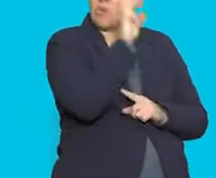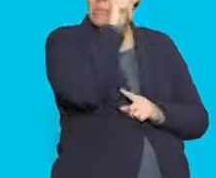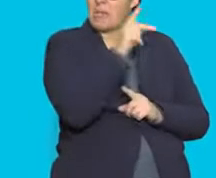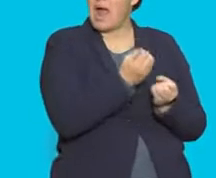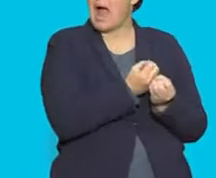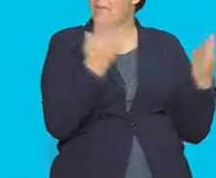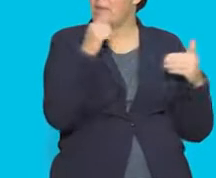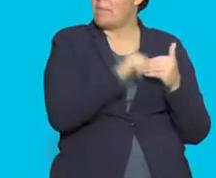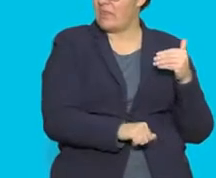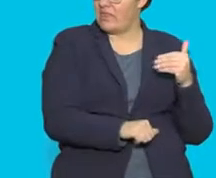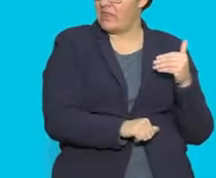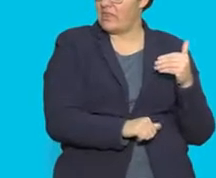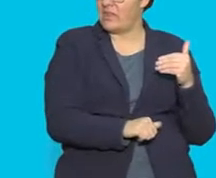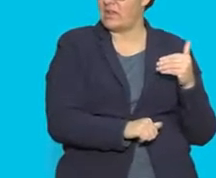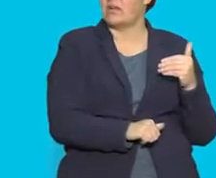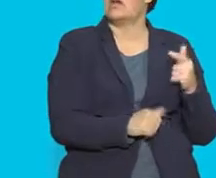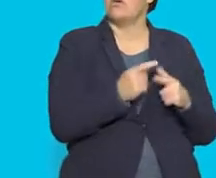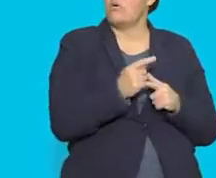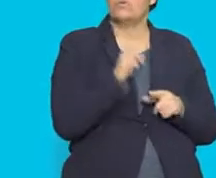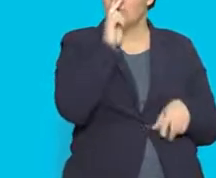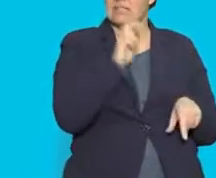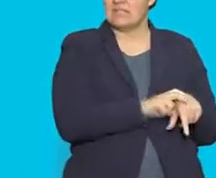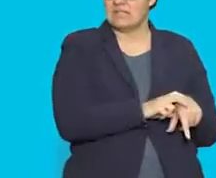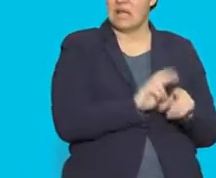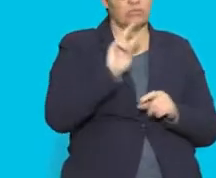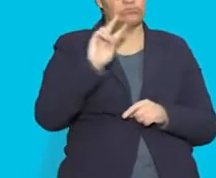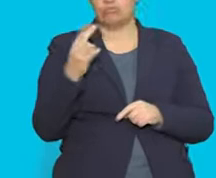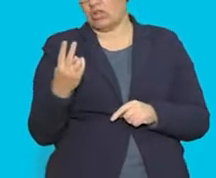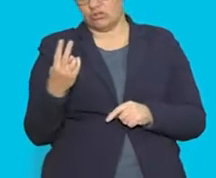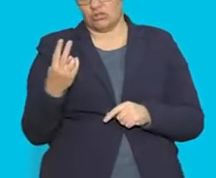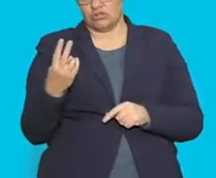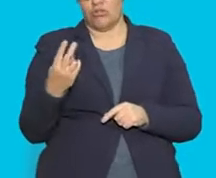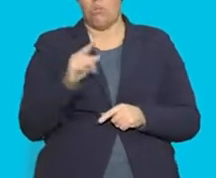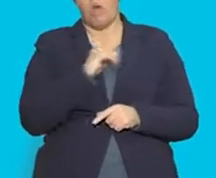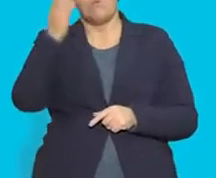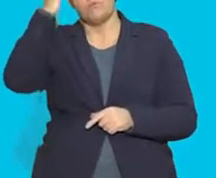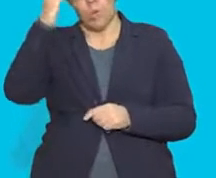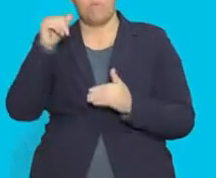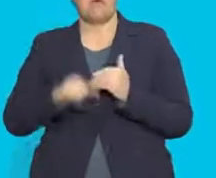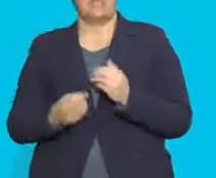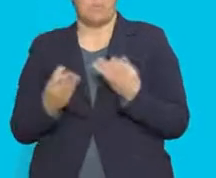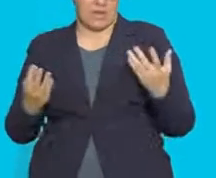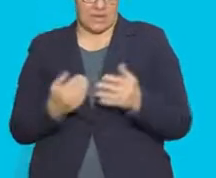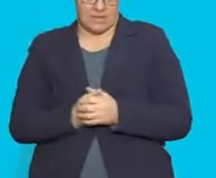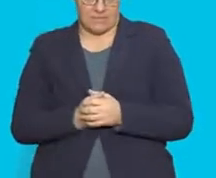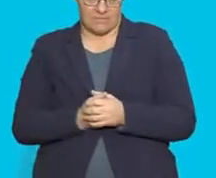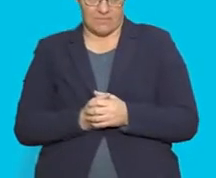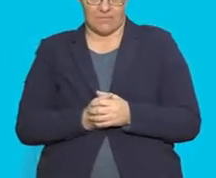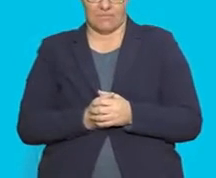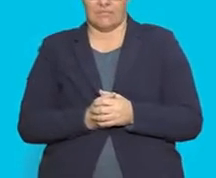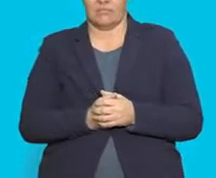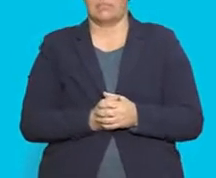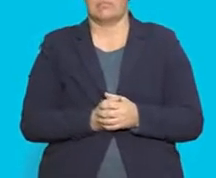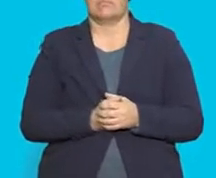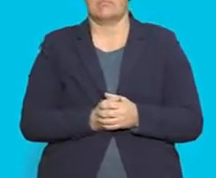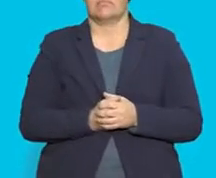how many months. So that means we do not need to convert what we are going to get here into years after we get it. So this is